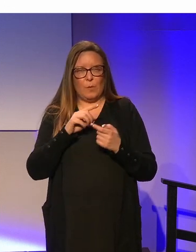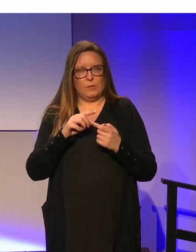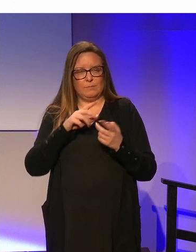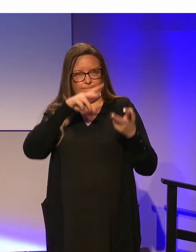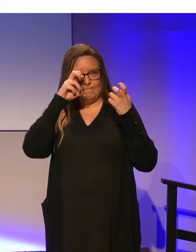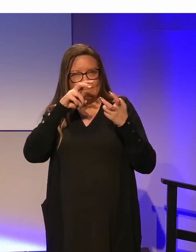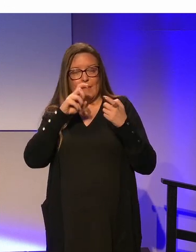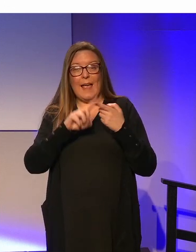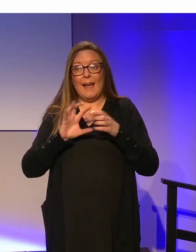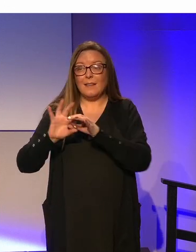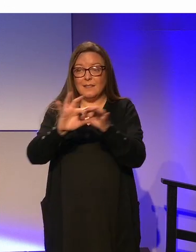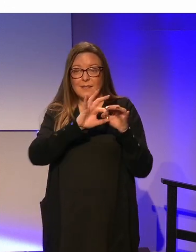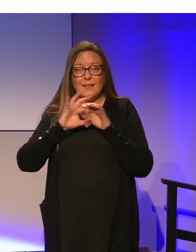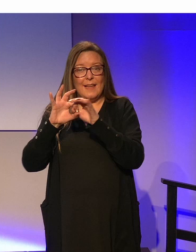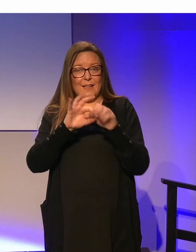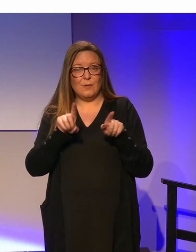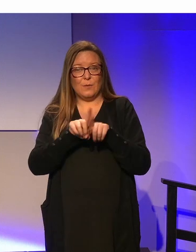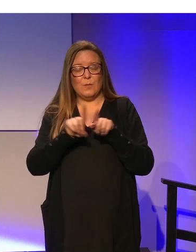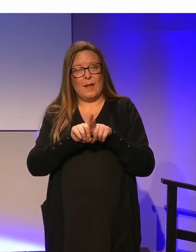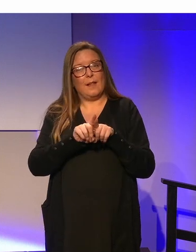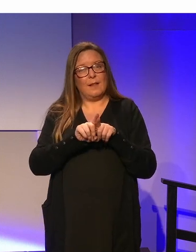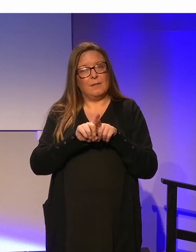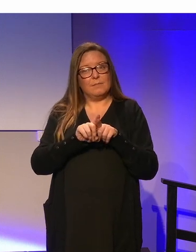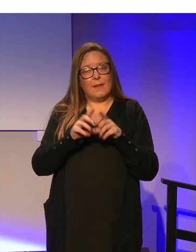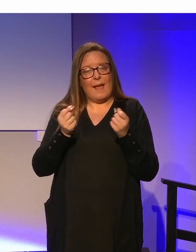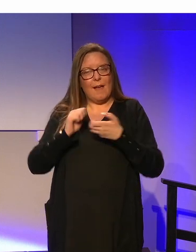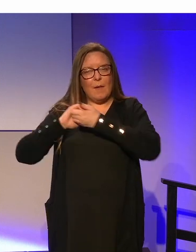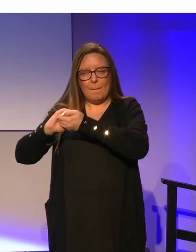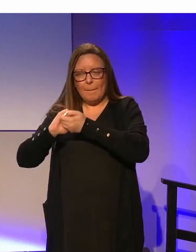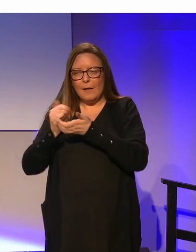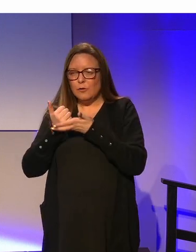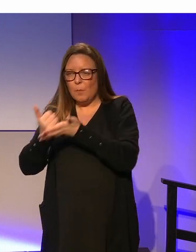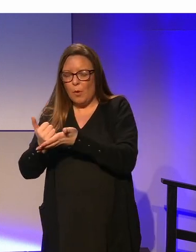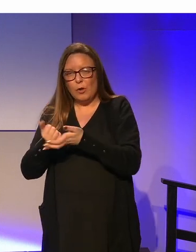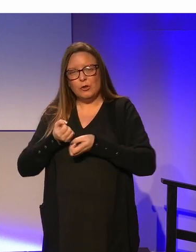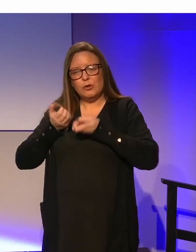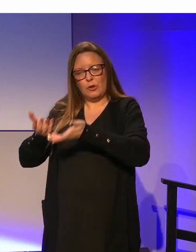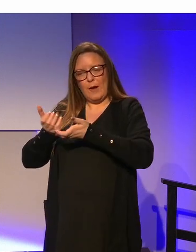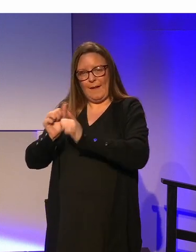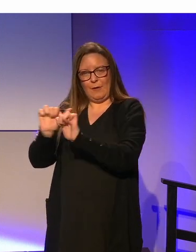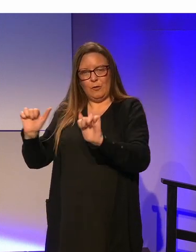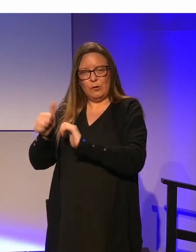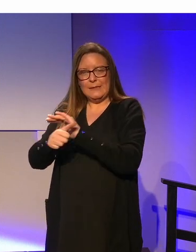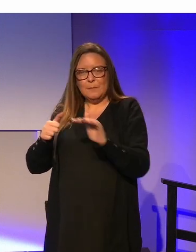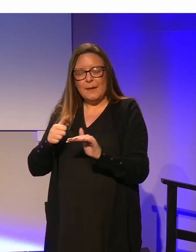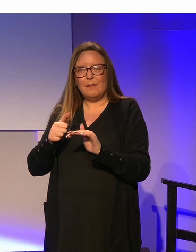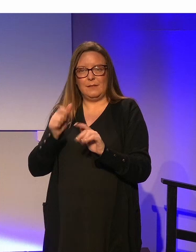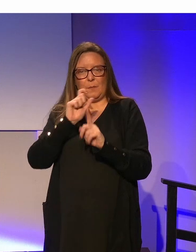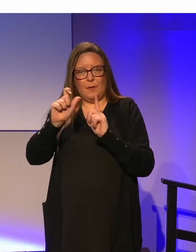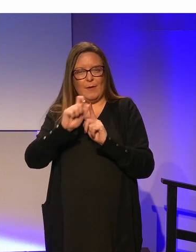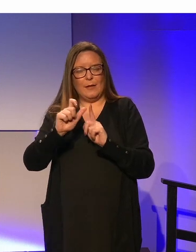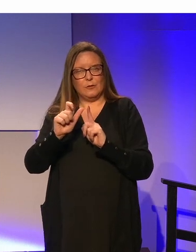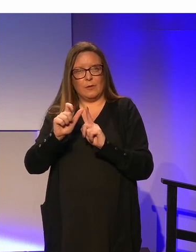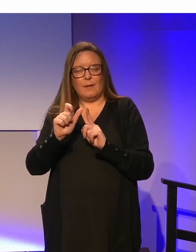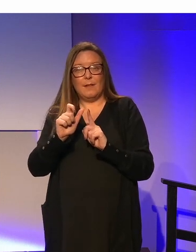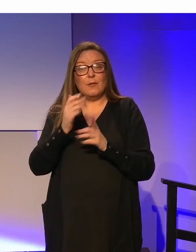to engage with each other and have that peer support and share your experience and professional insights.